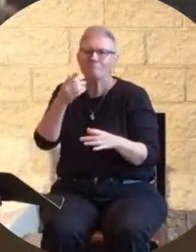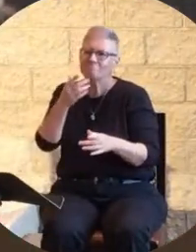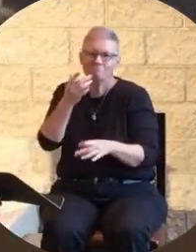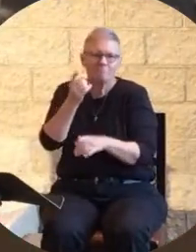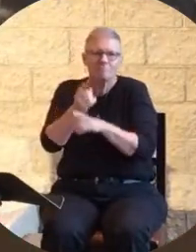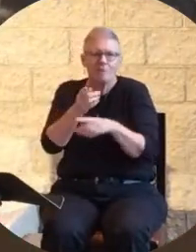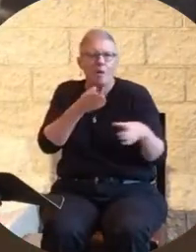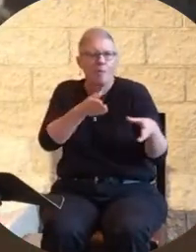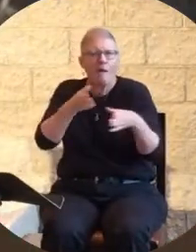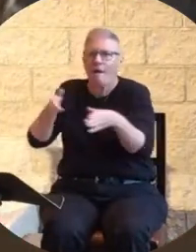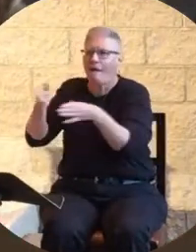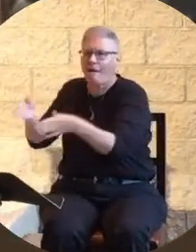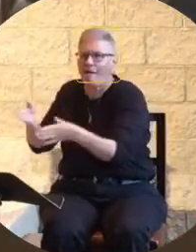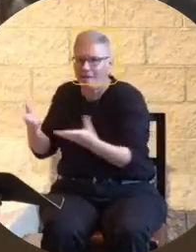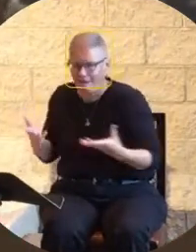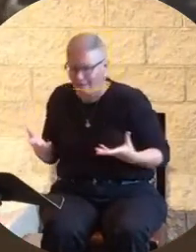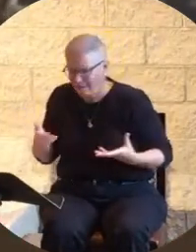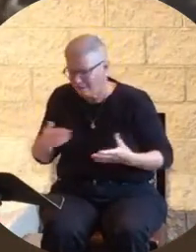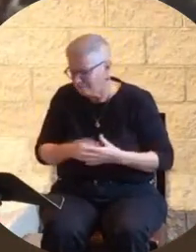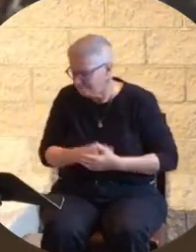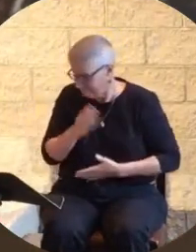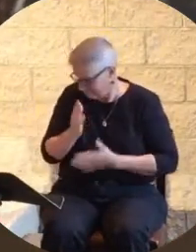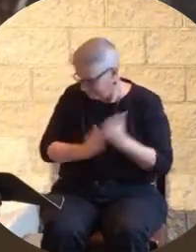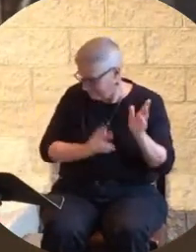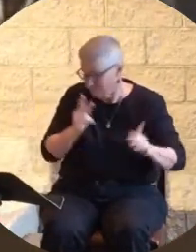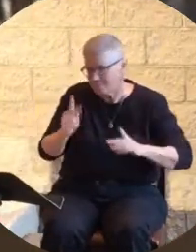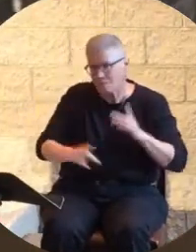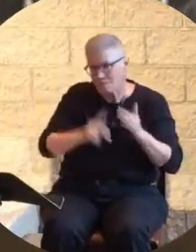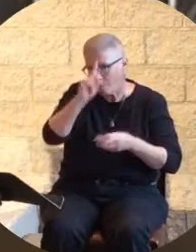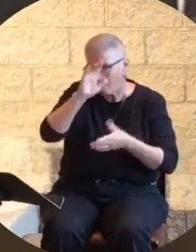So some believe it's